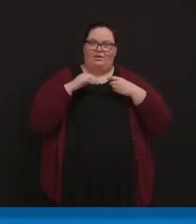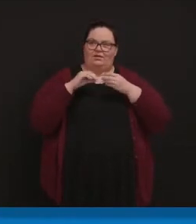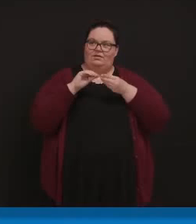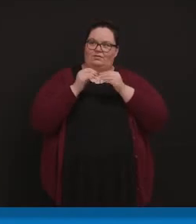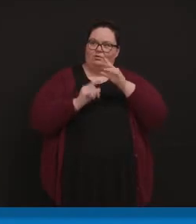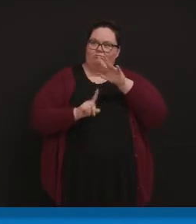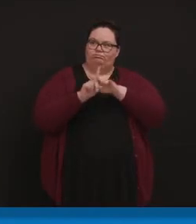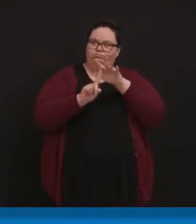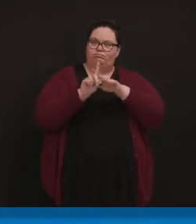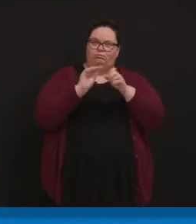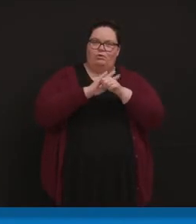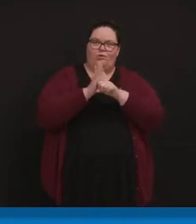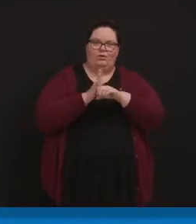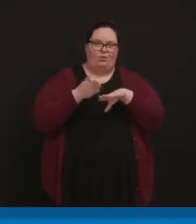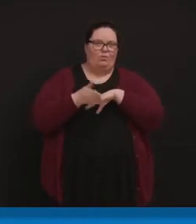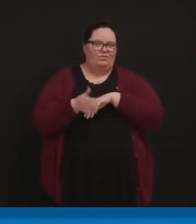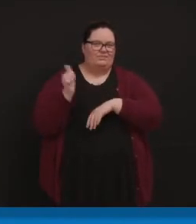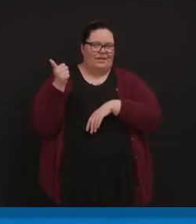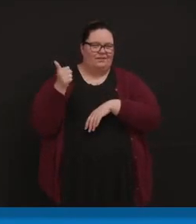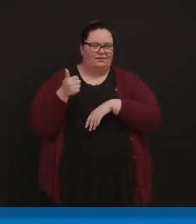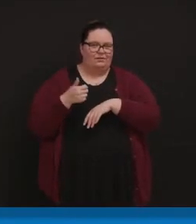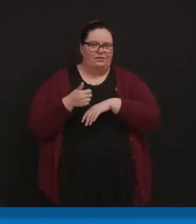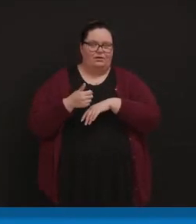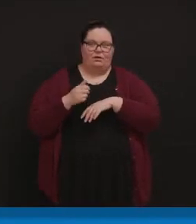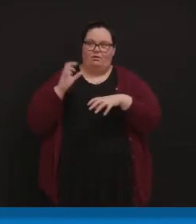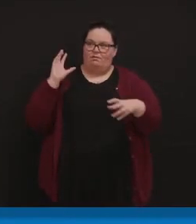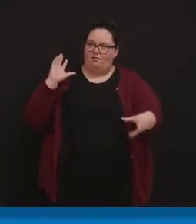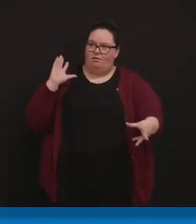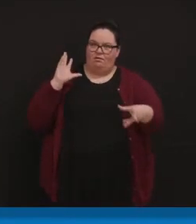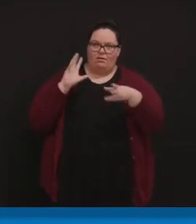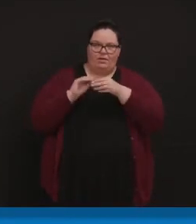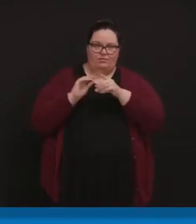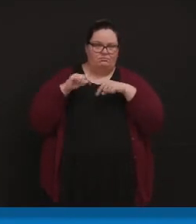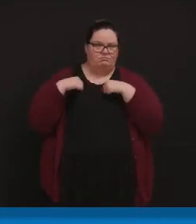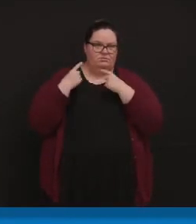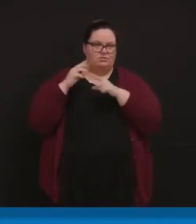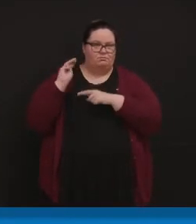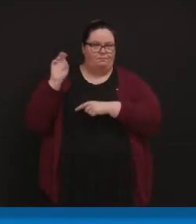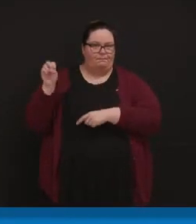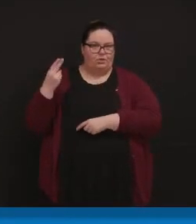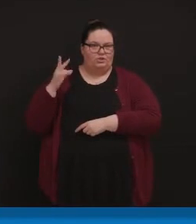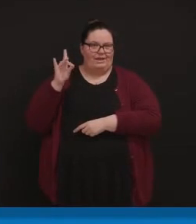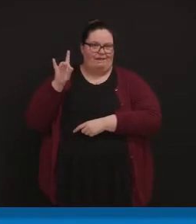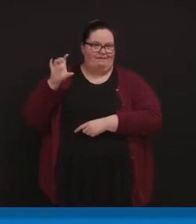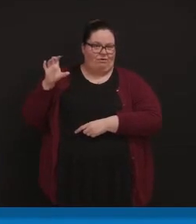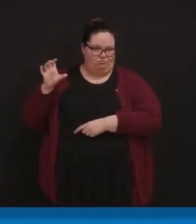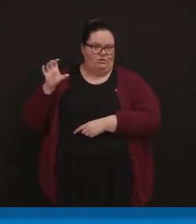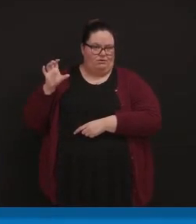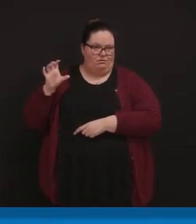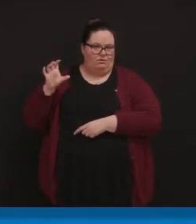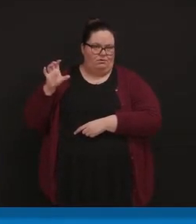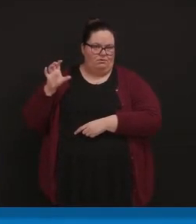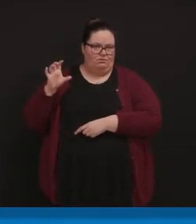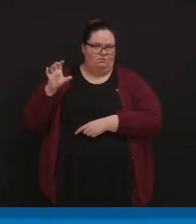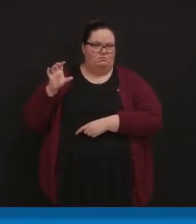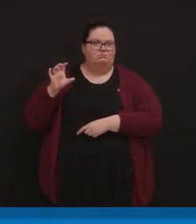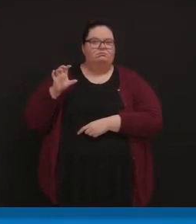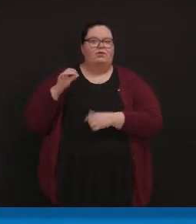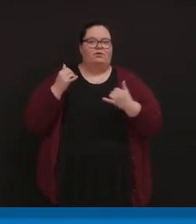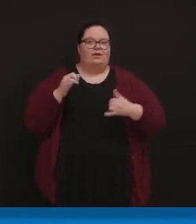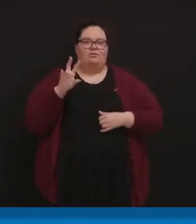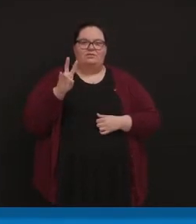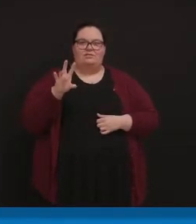cases. We have today reached 800 confirmed cases since the start of the pandemic. More than 1,700 New Brunswickers are now